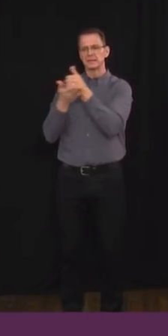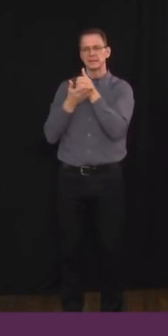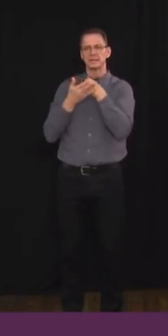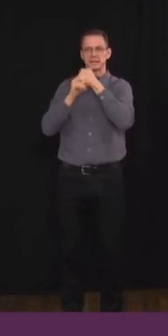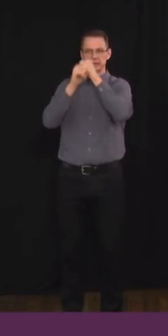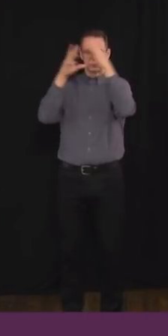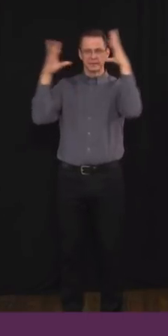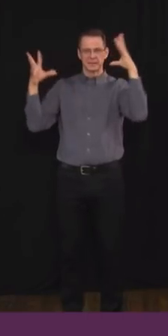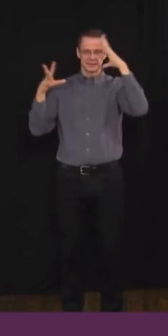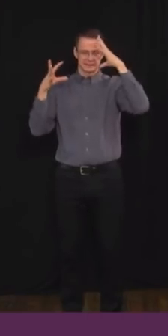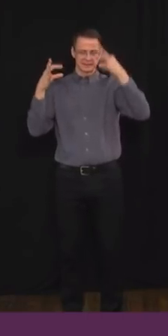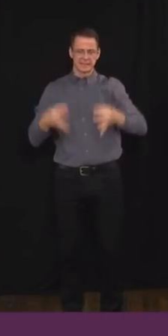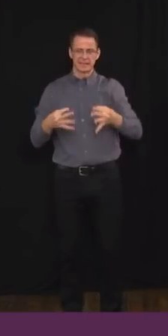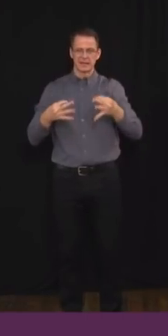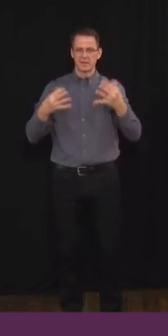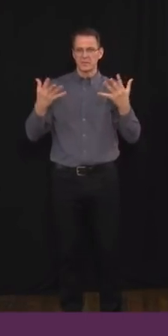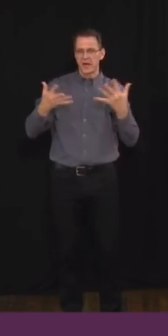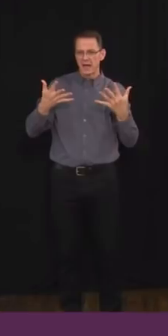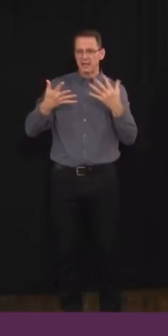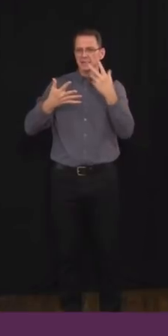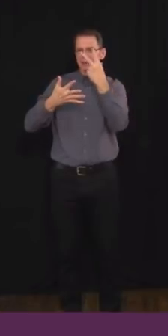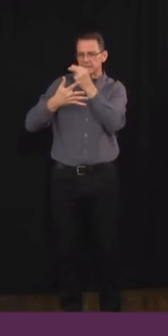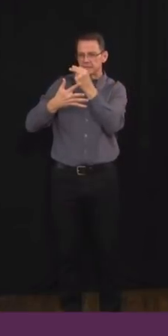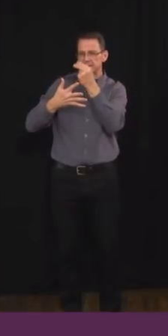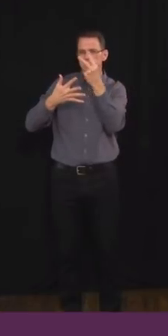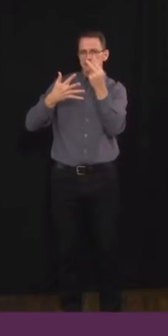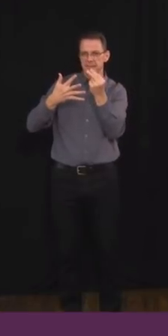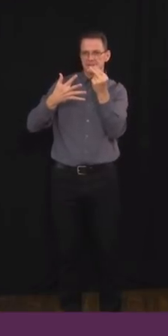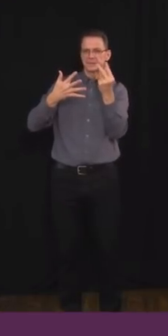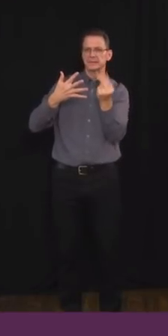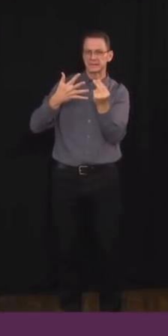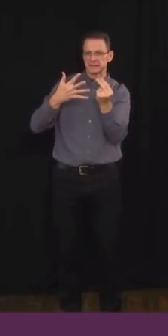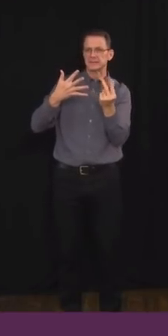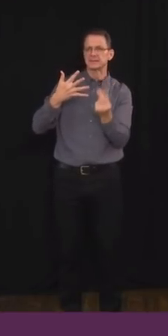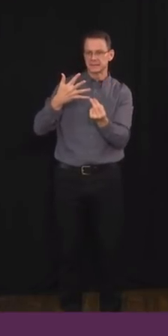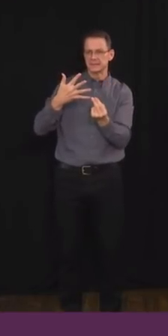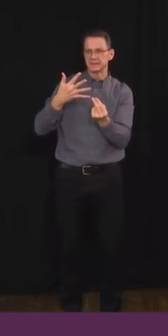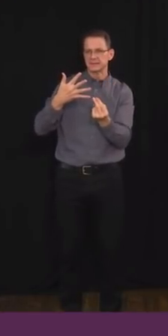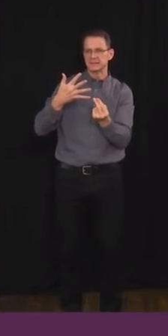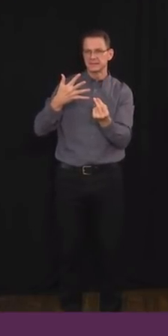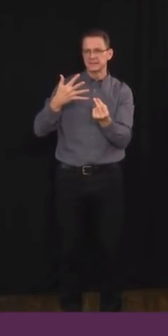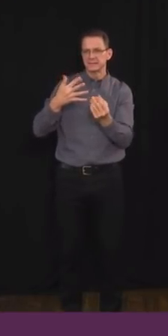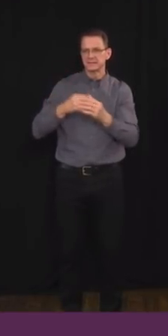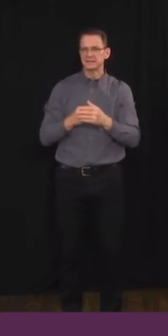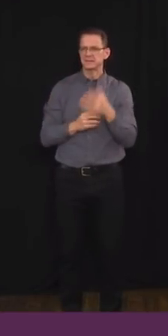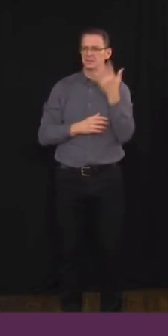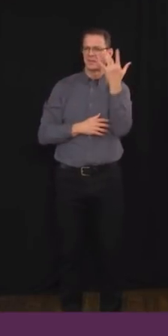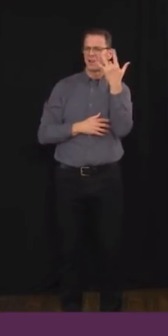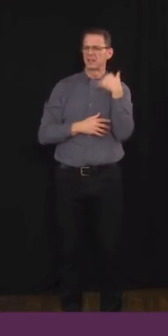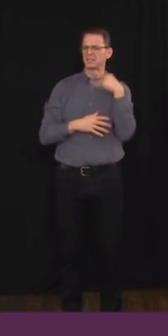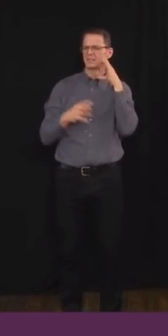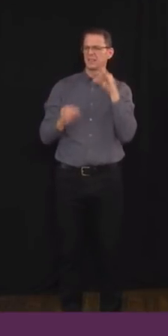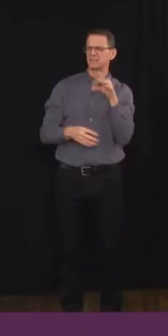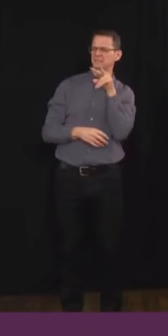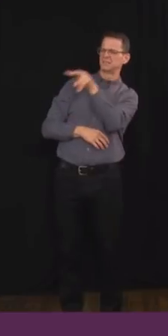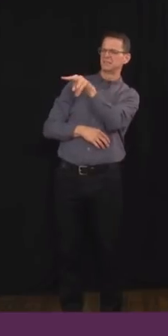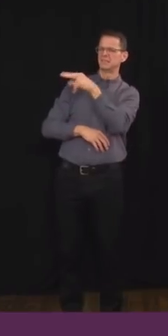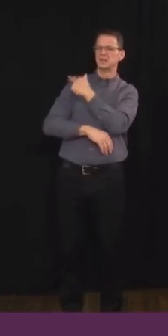ease public health measures. We chose hospitalizations because it's a clear indicator of healthcare